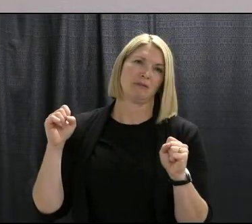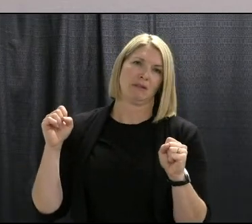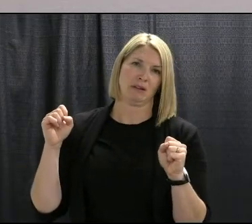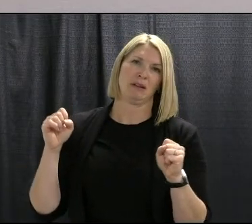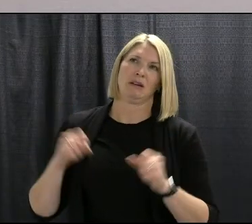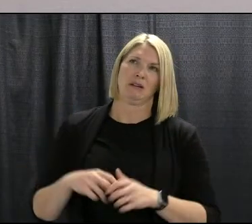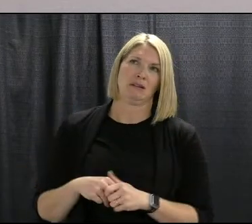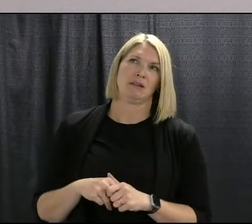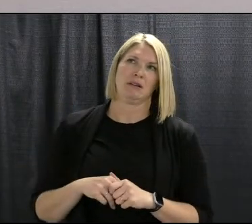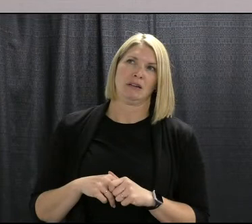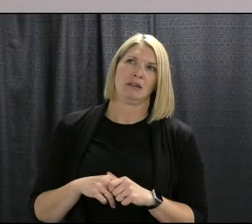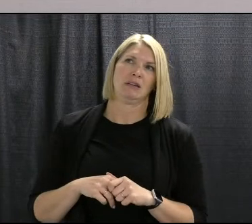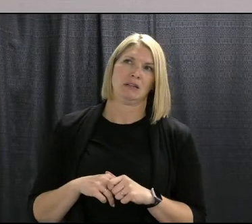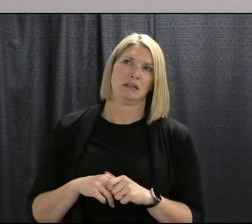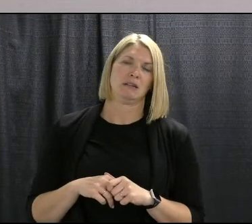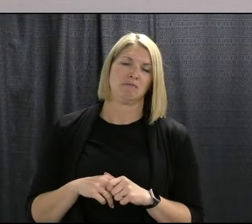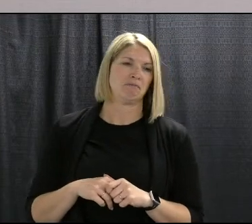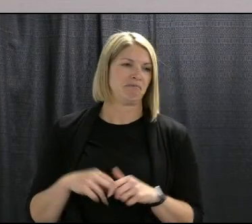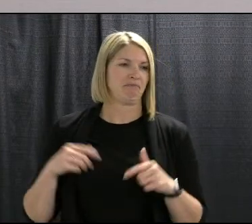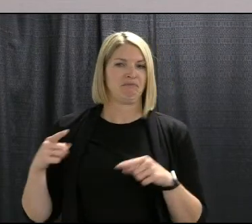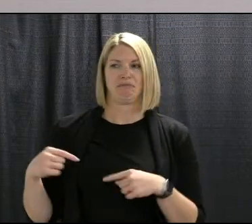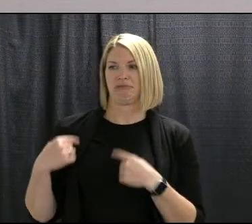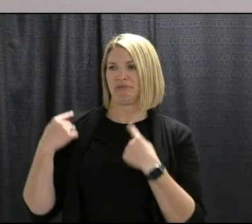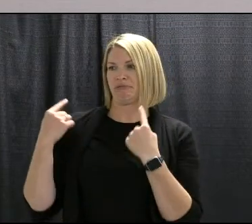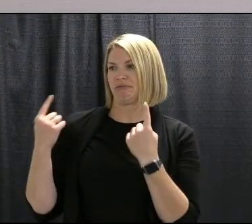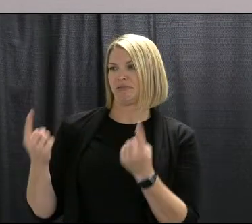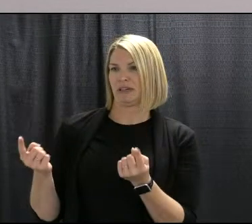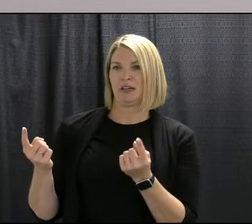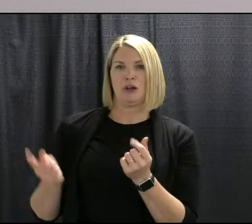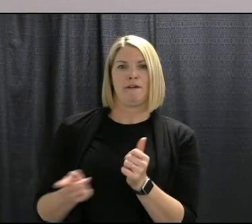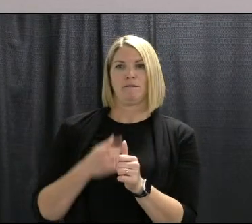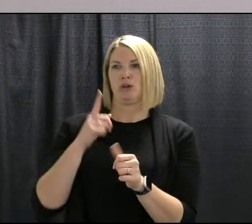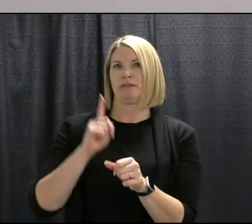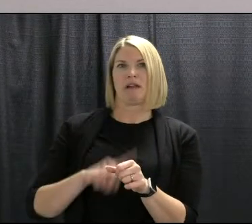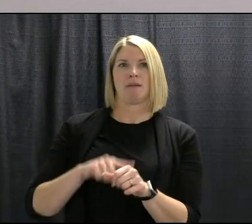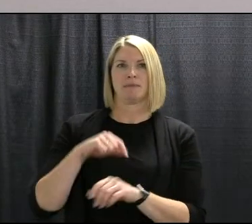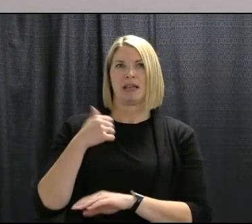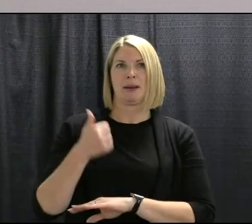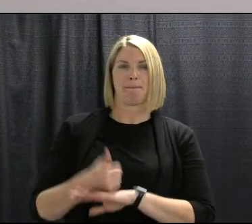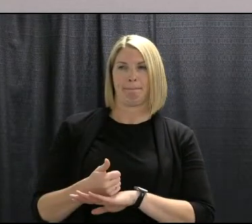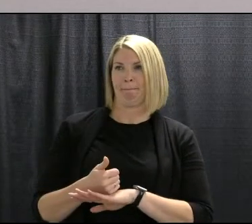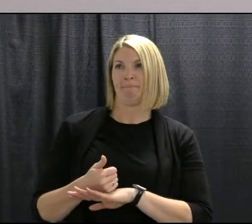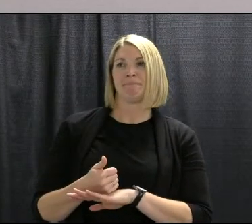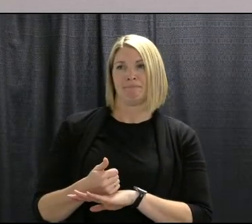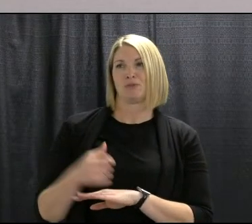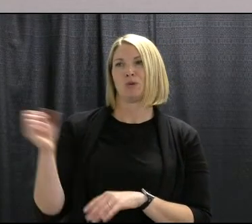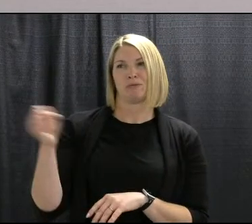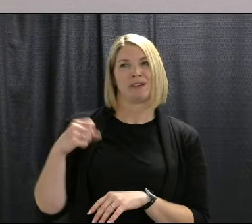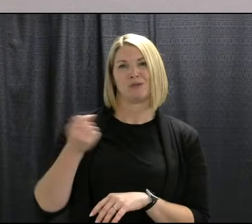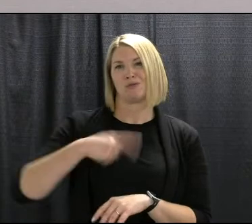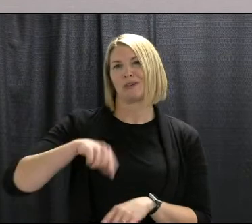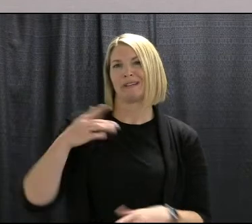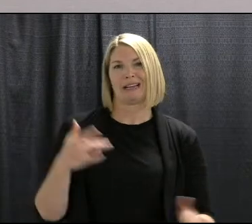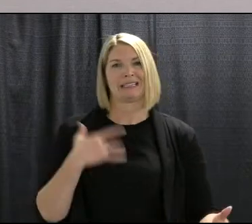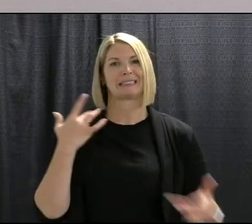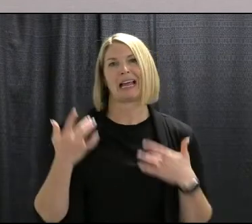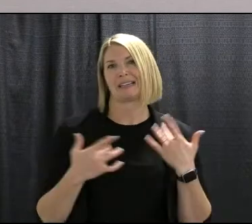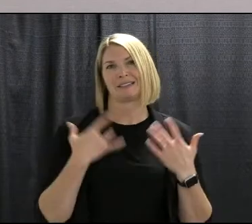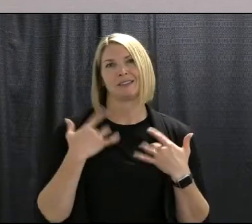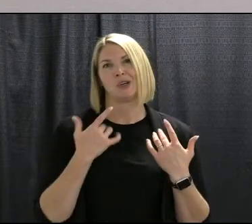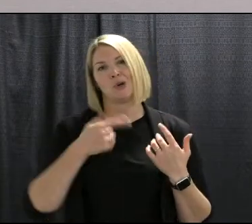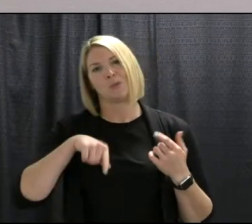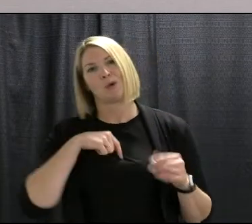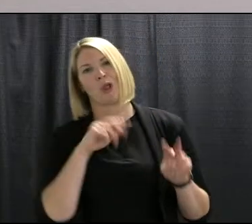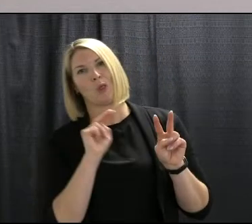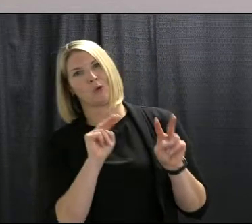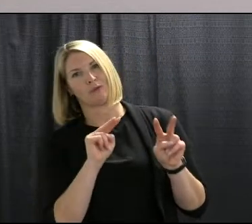again, I mean, this is the most that any administration has ever done in the history of Newfoundland and Labrador. So absolutely, and again, it's important. We're looking forward